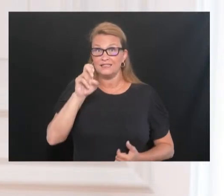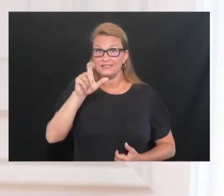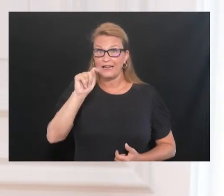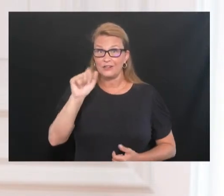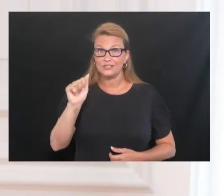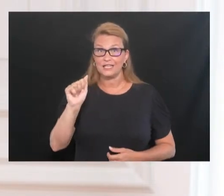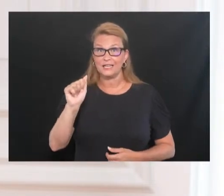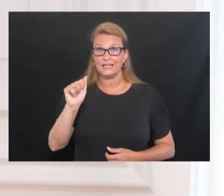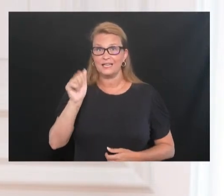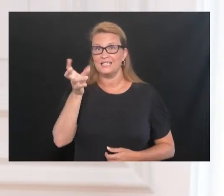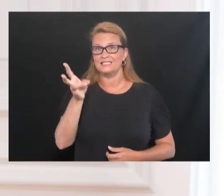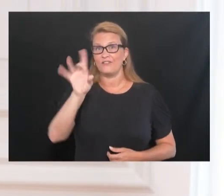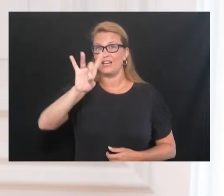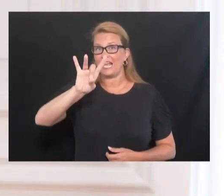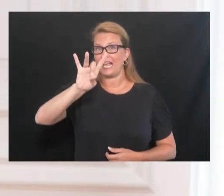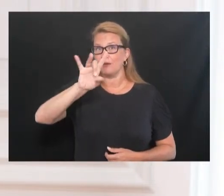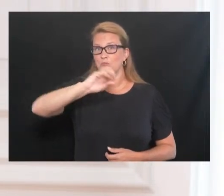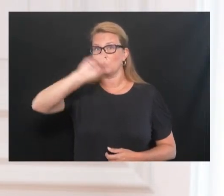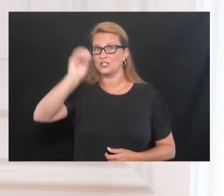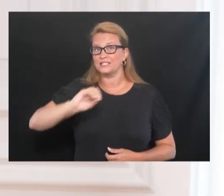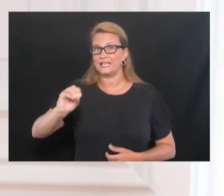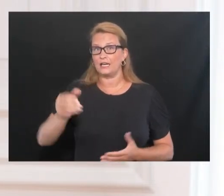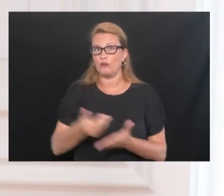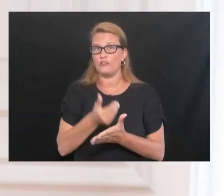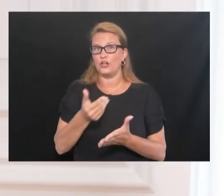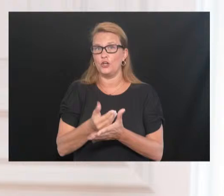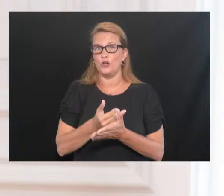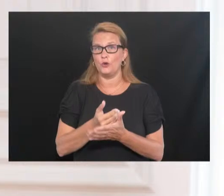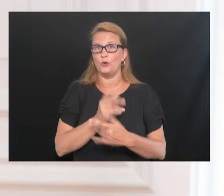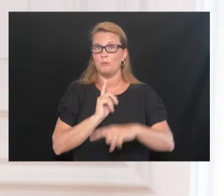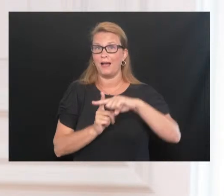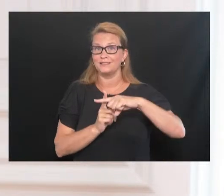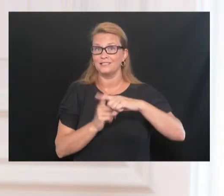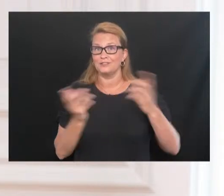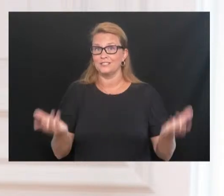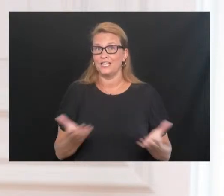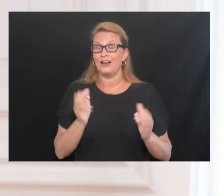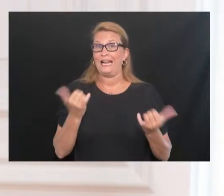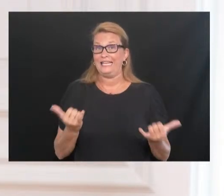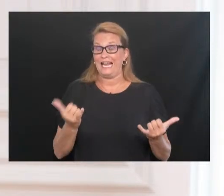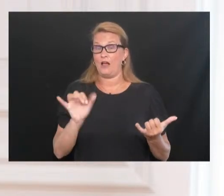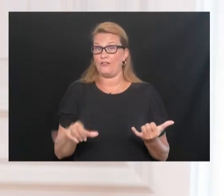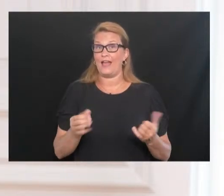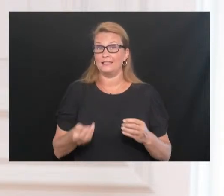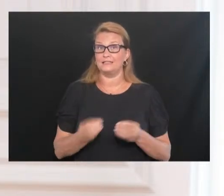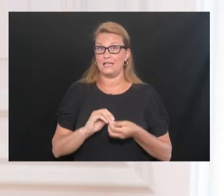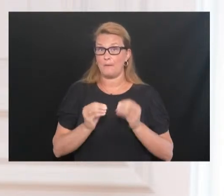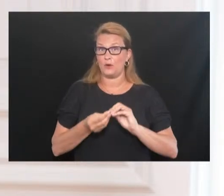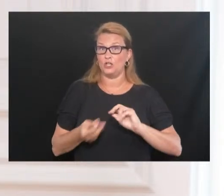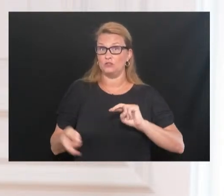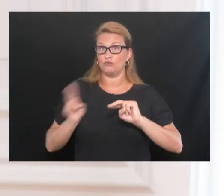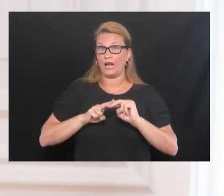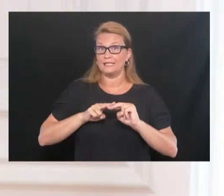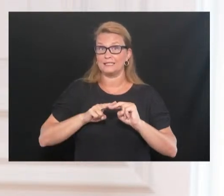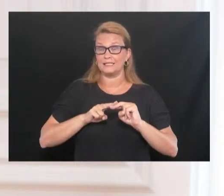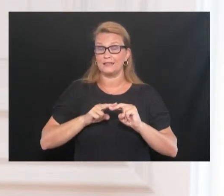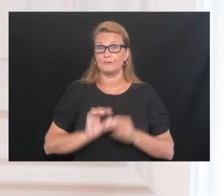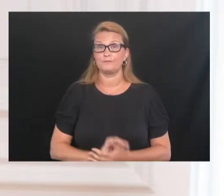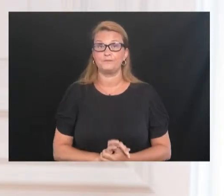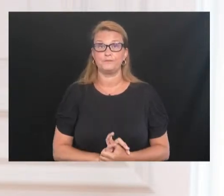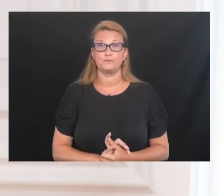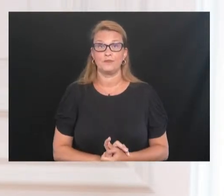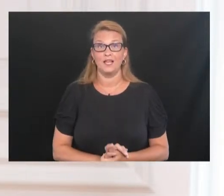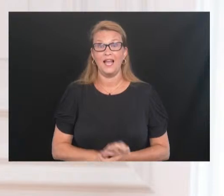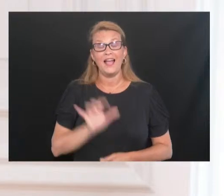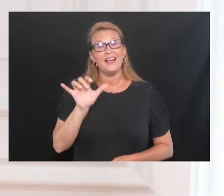up 78% of the new cases and rising. And this is the variant, as you remember, that started in